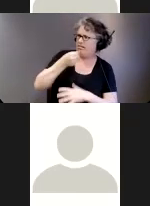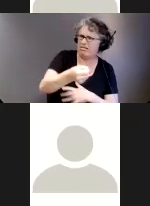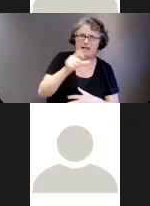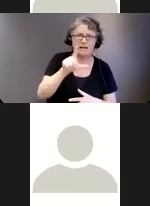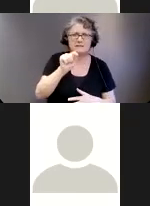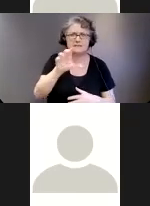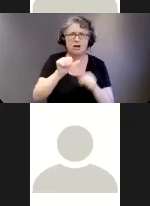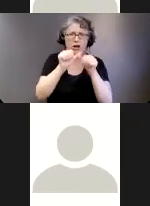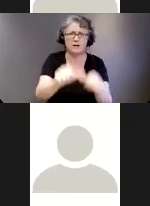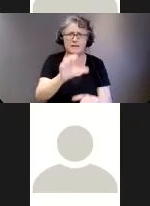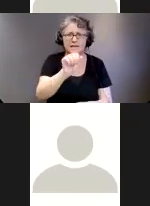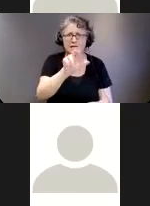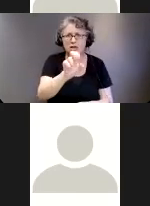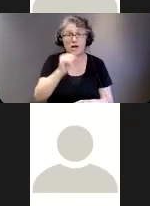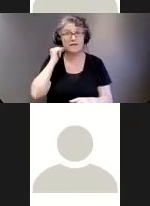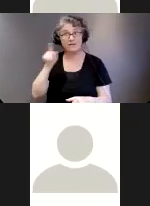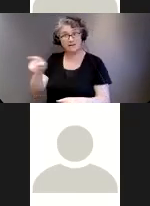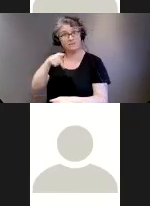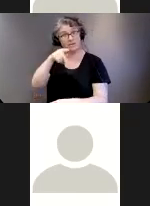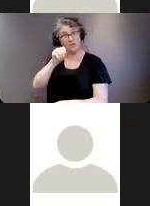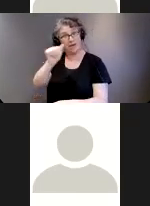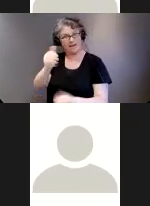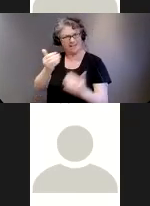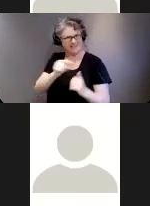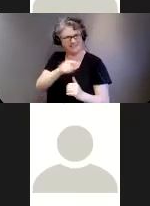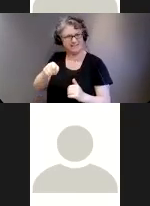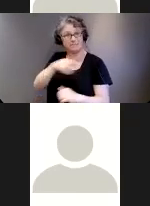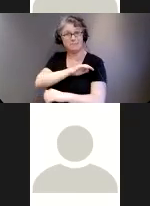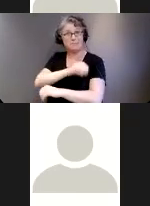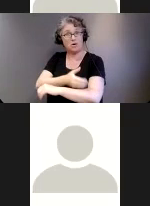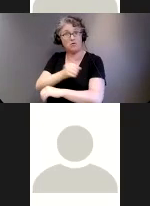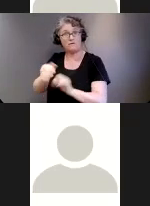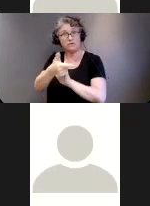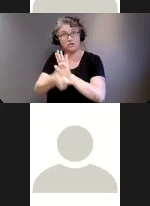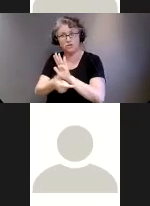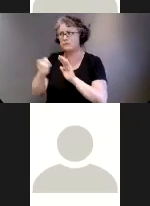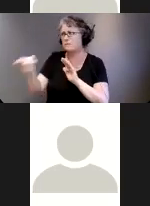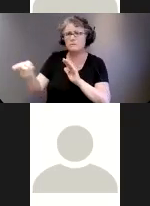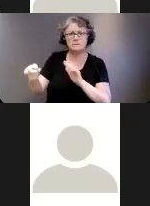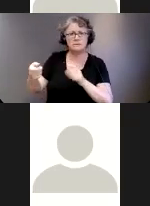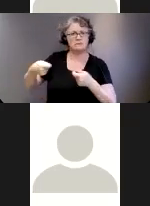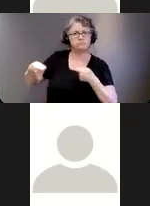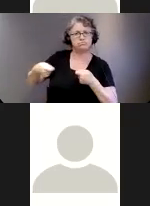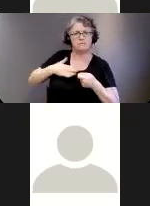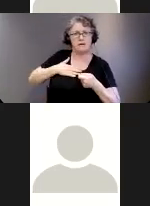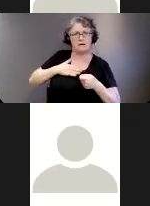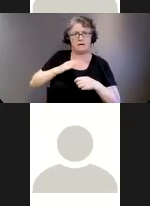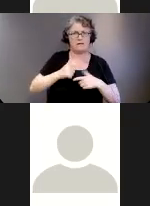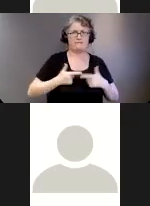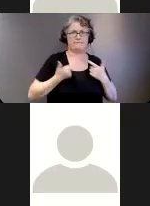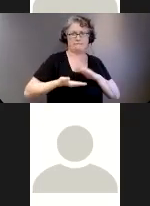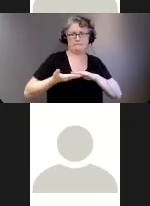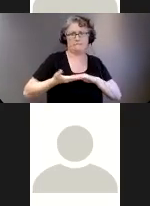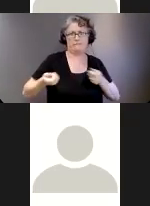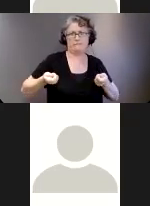has power of attorney, which is noted as the next one here. We know that that can have, really great effect on